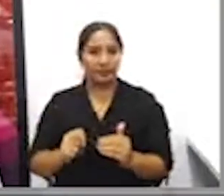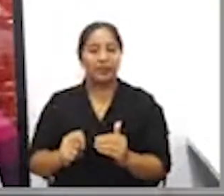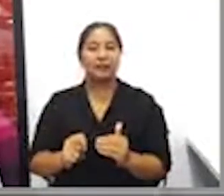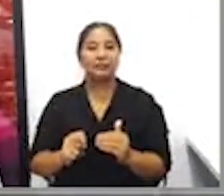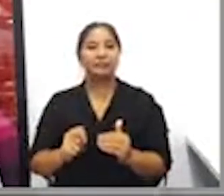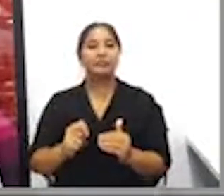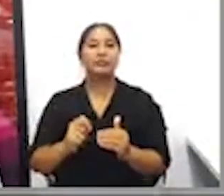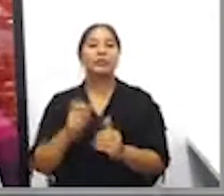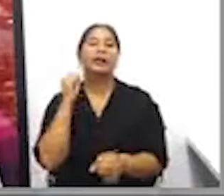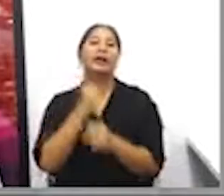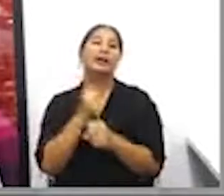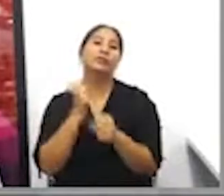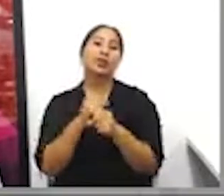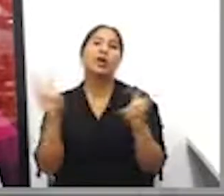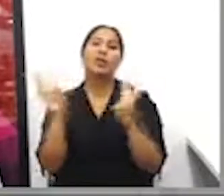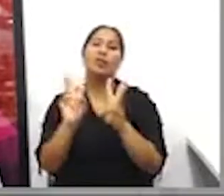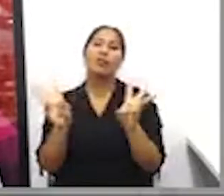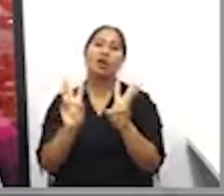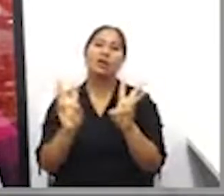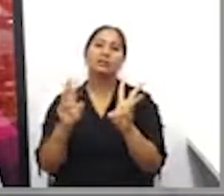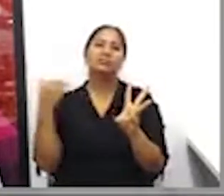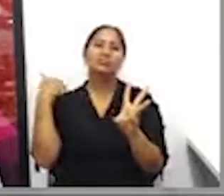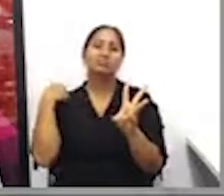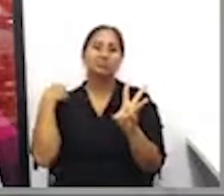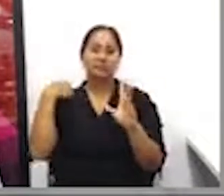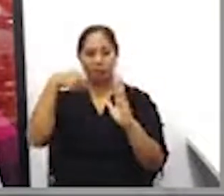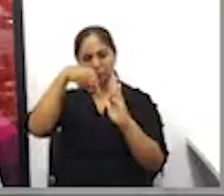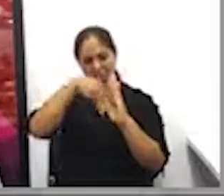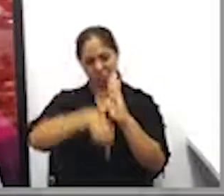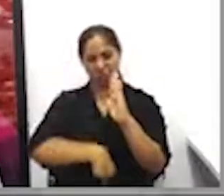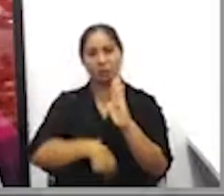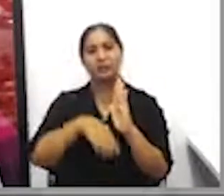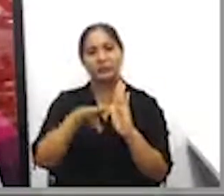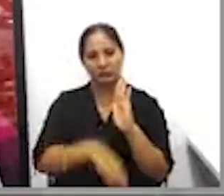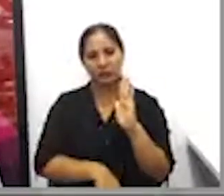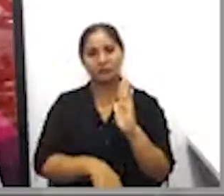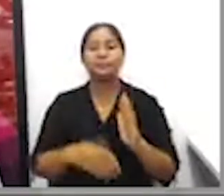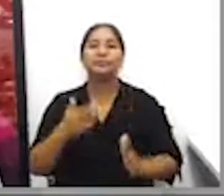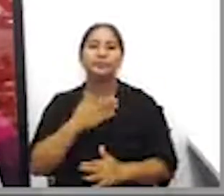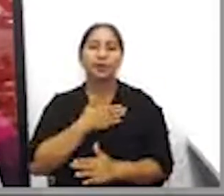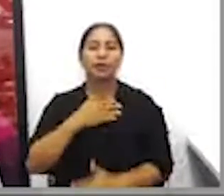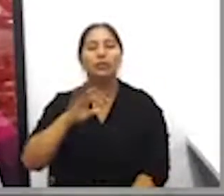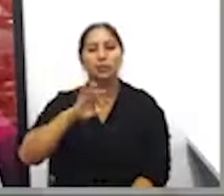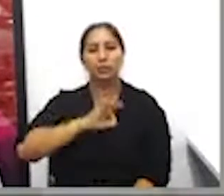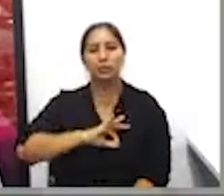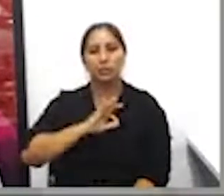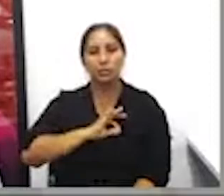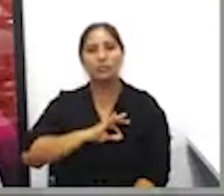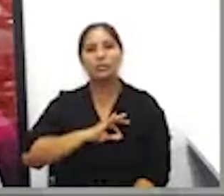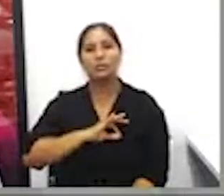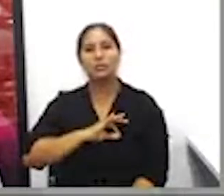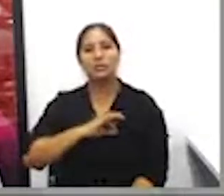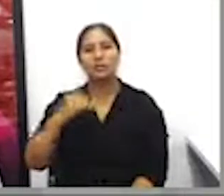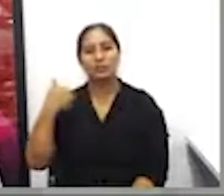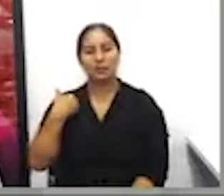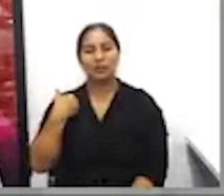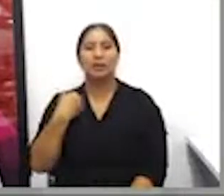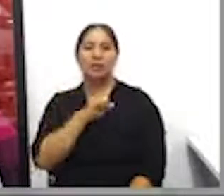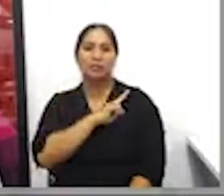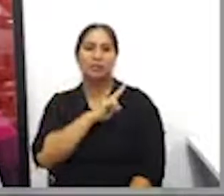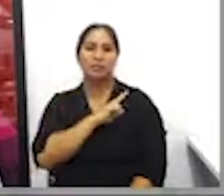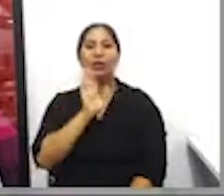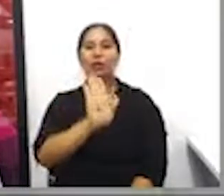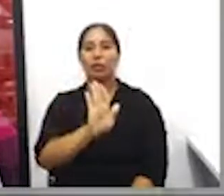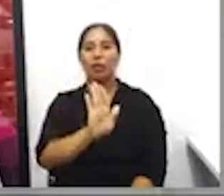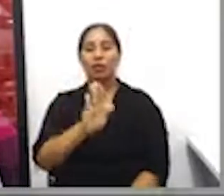pandemic. So every government, that is their responsibility, but it's also the responsibility of the